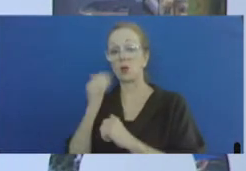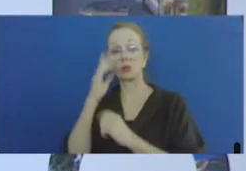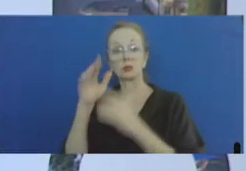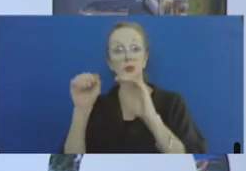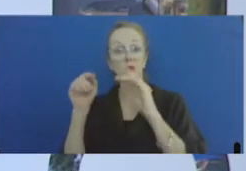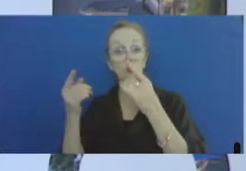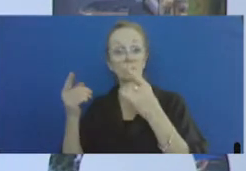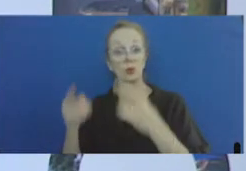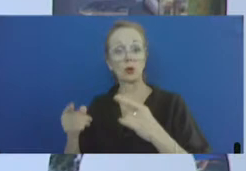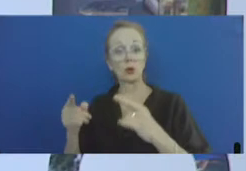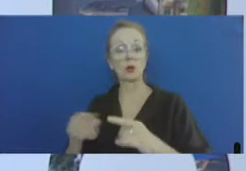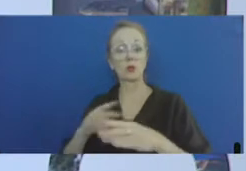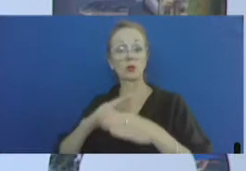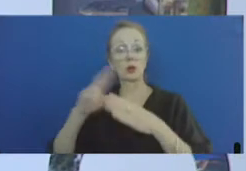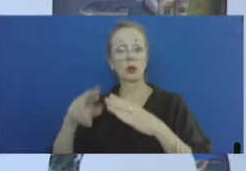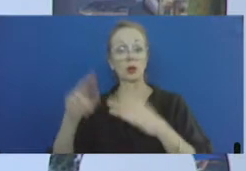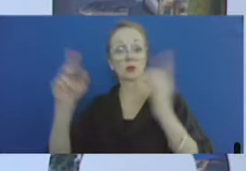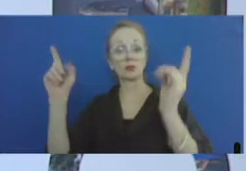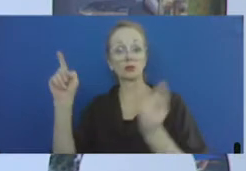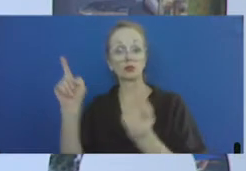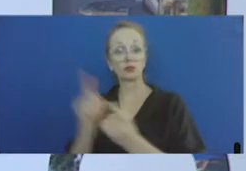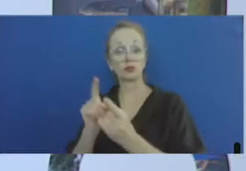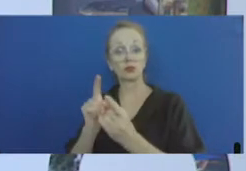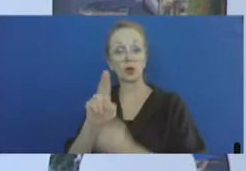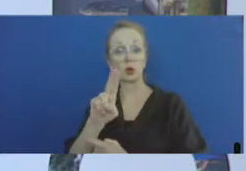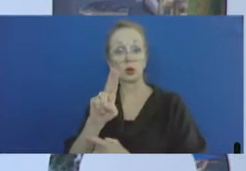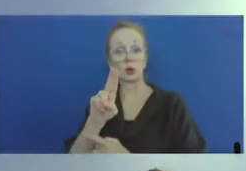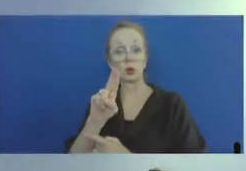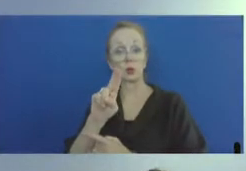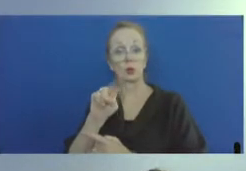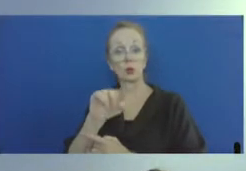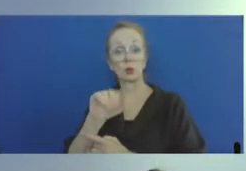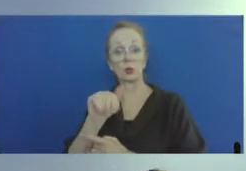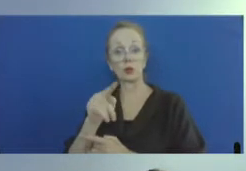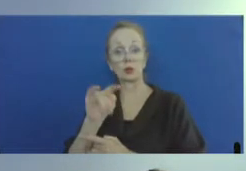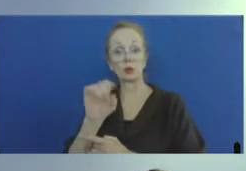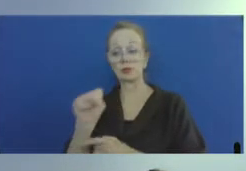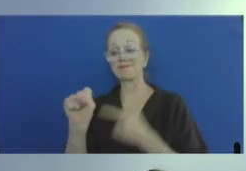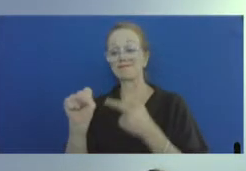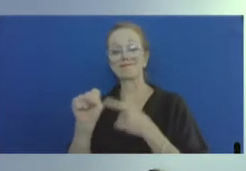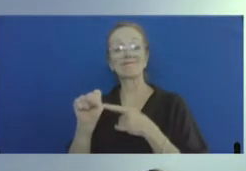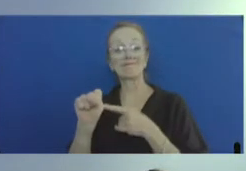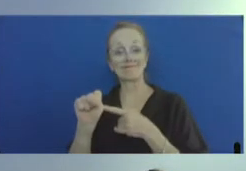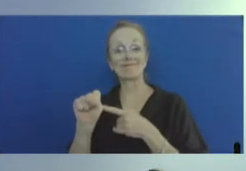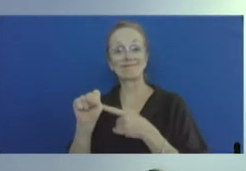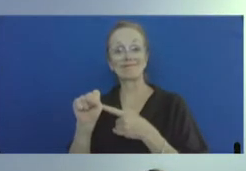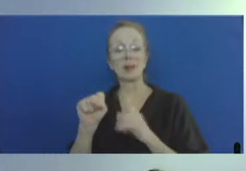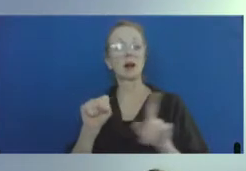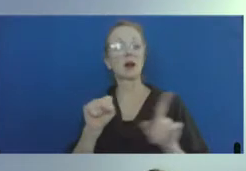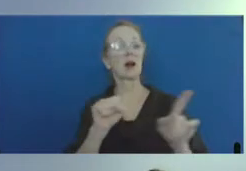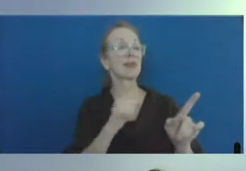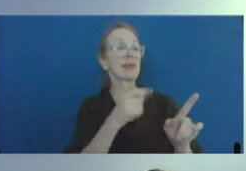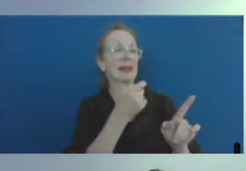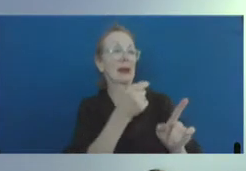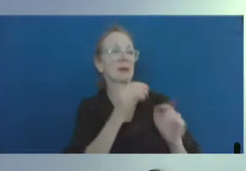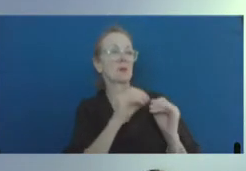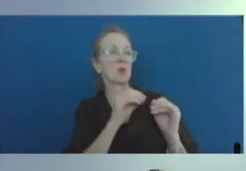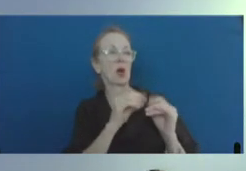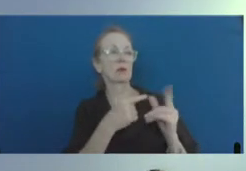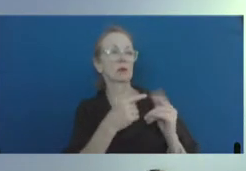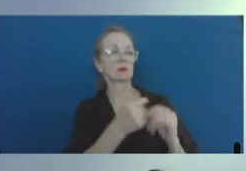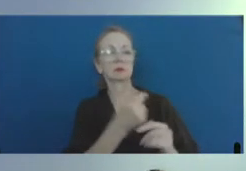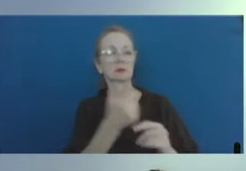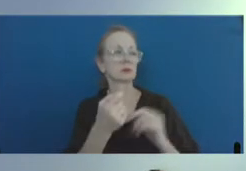in a reduction in units. So that's a little more than just excluding the things we didn't want.